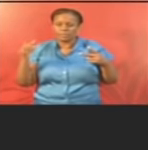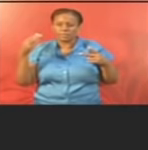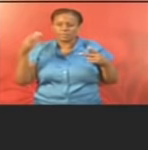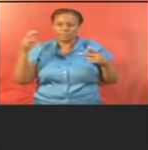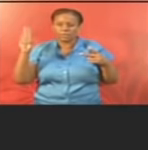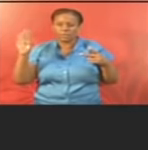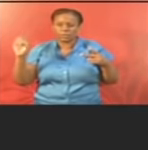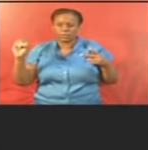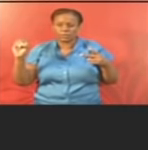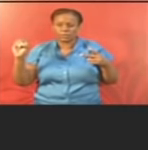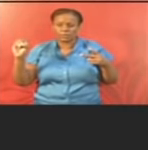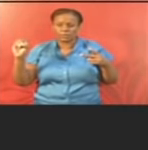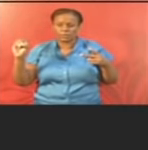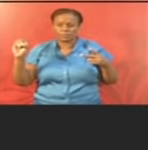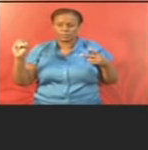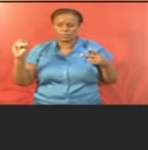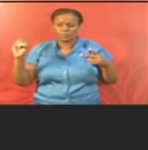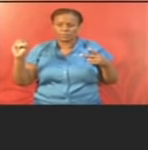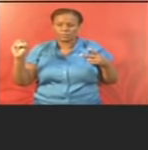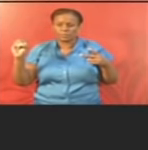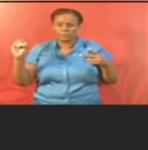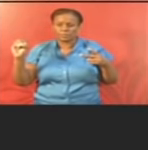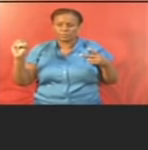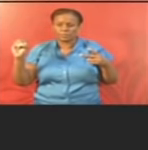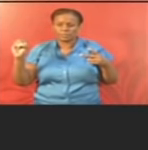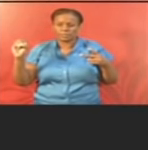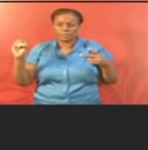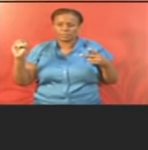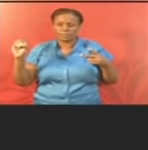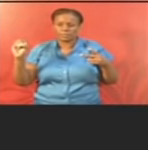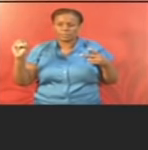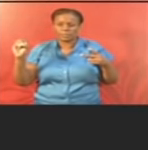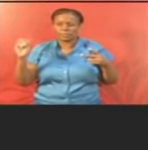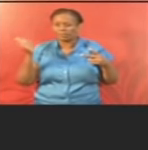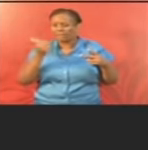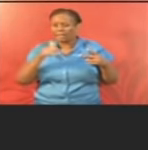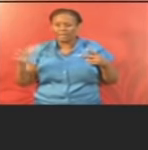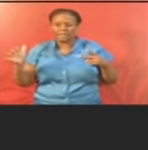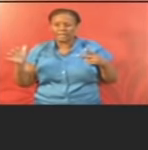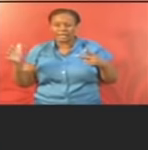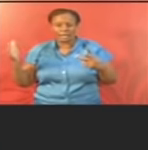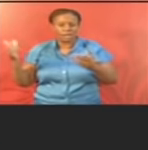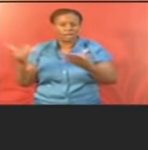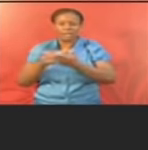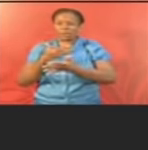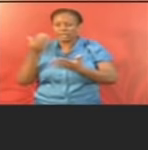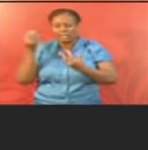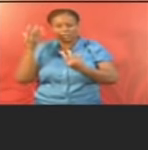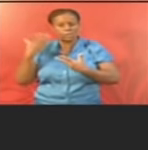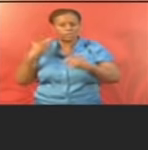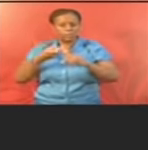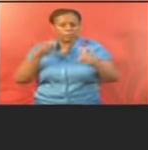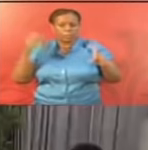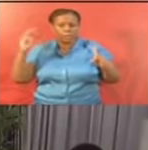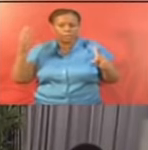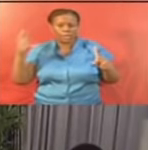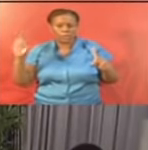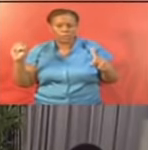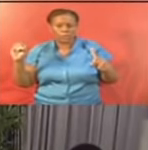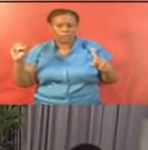that it could be airborne. Do we have like any latest information on this? Yeah, so I'll take the second question first.